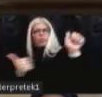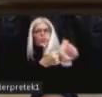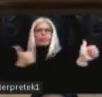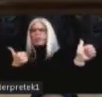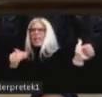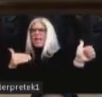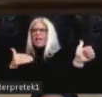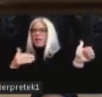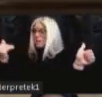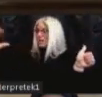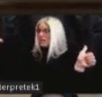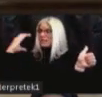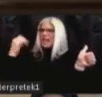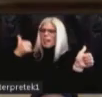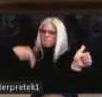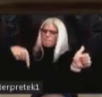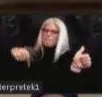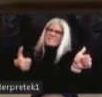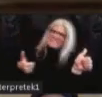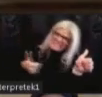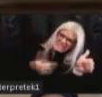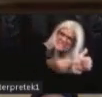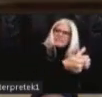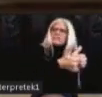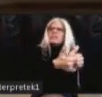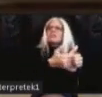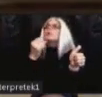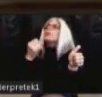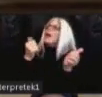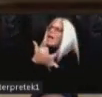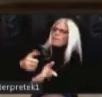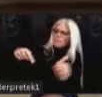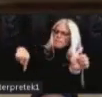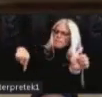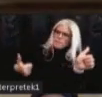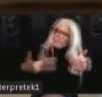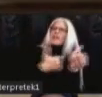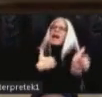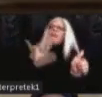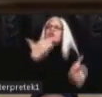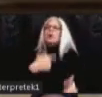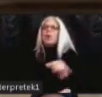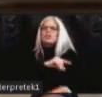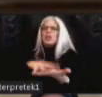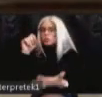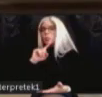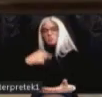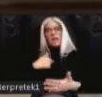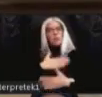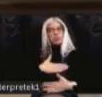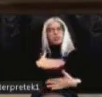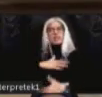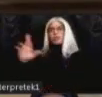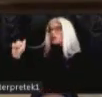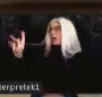is to provide those quality learning experiences. So I appreciate Rakia and her team's focus